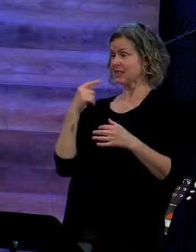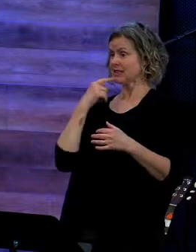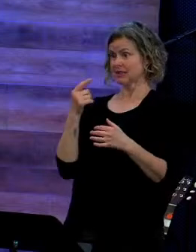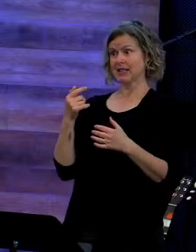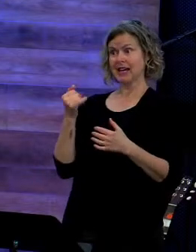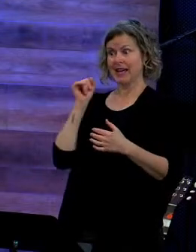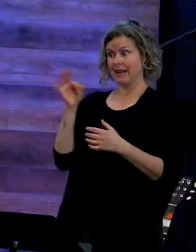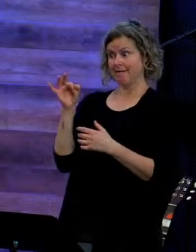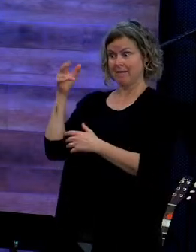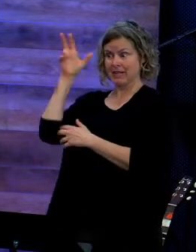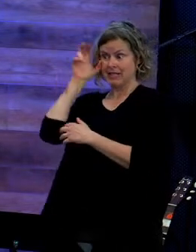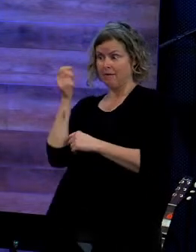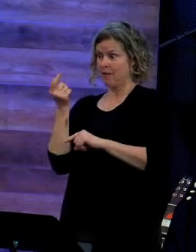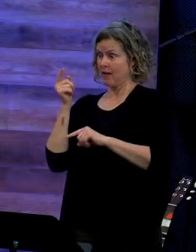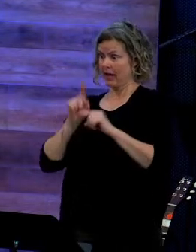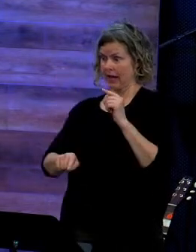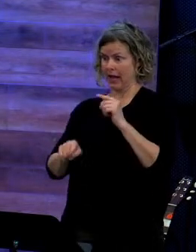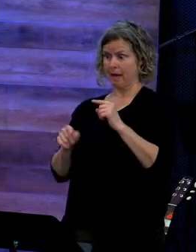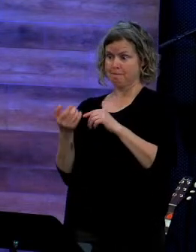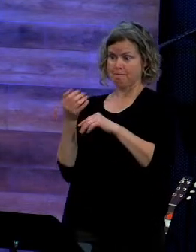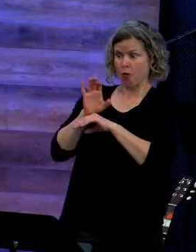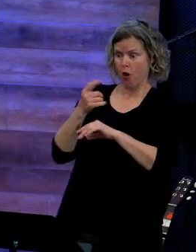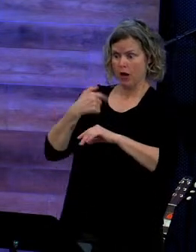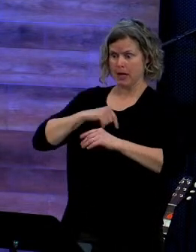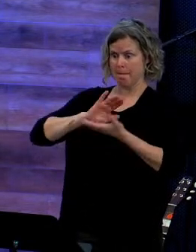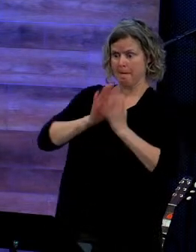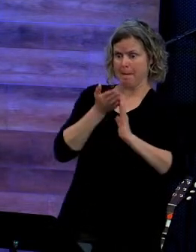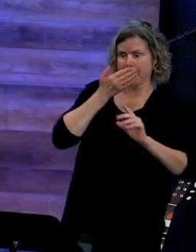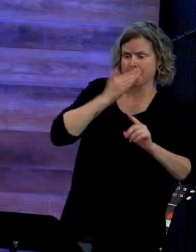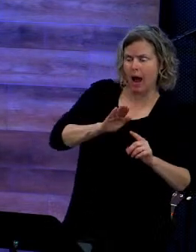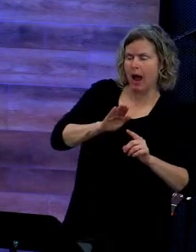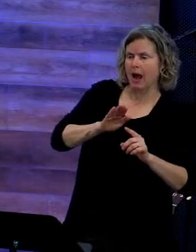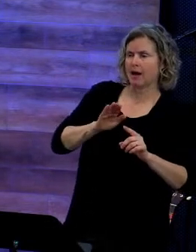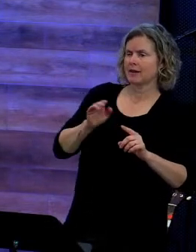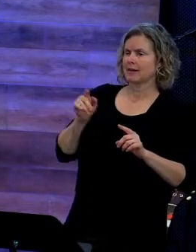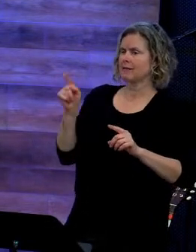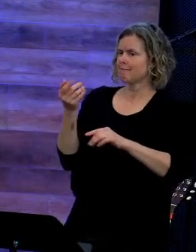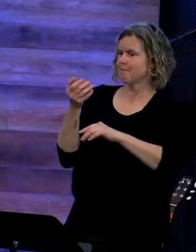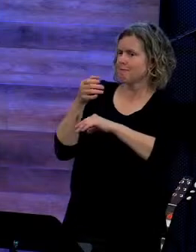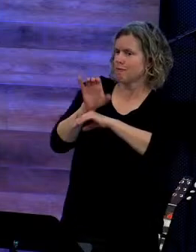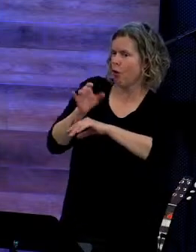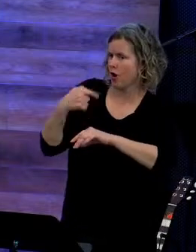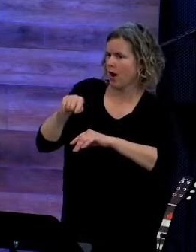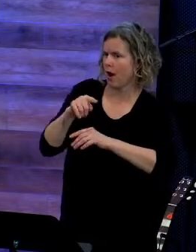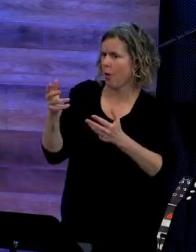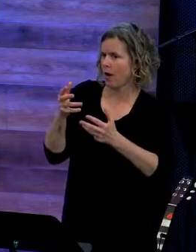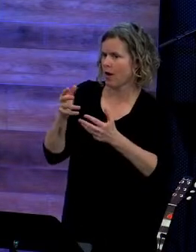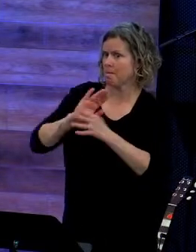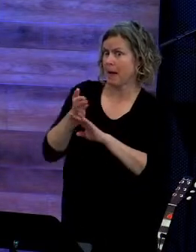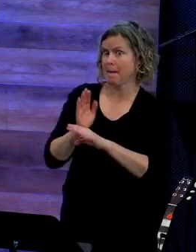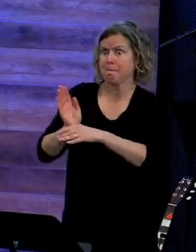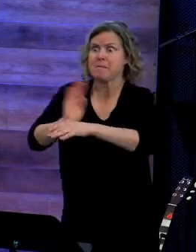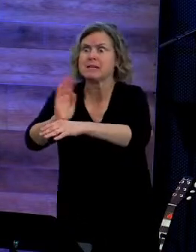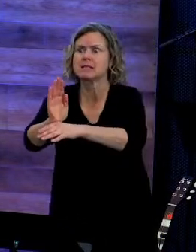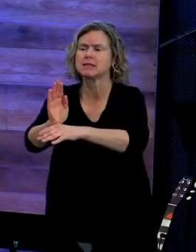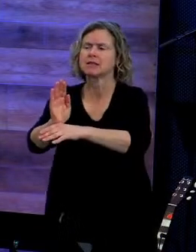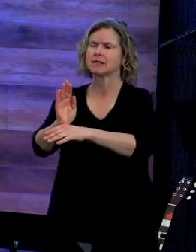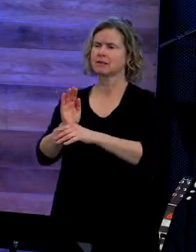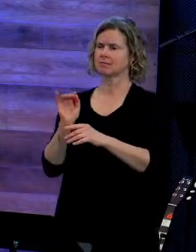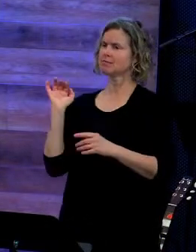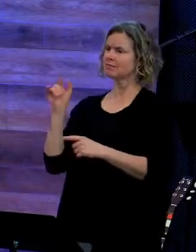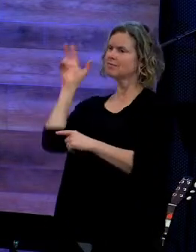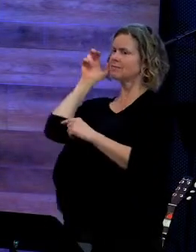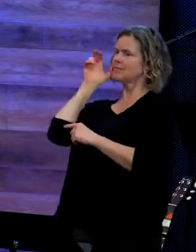Church family, the overly busy life is not how you are meant to live. And so how can we